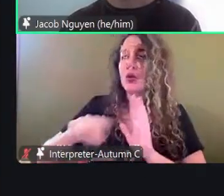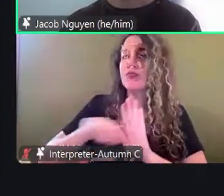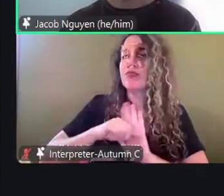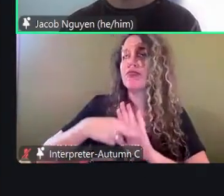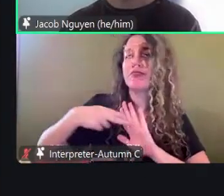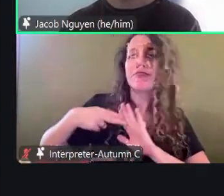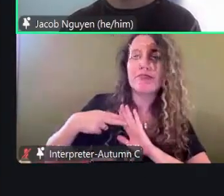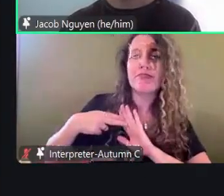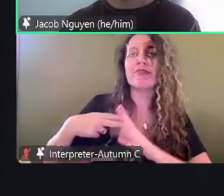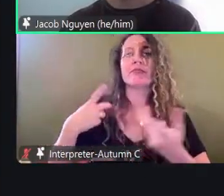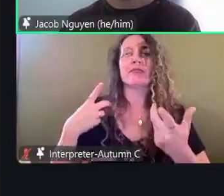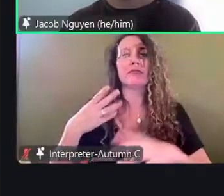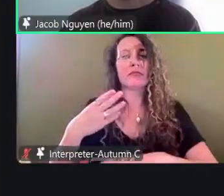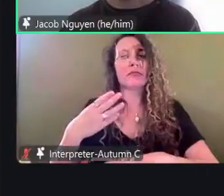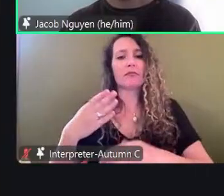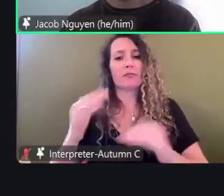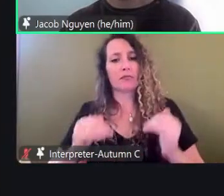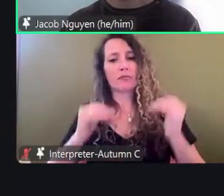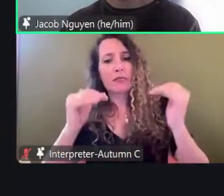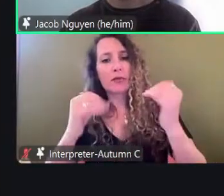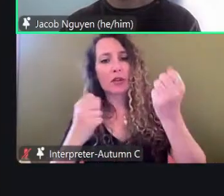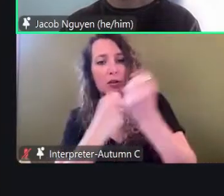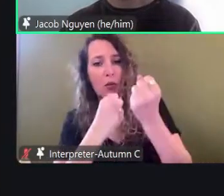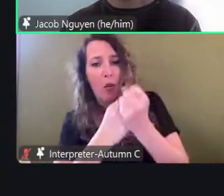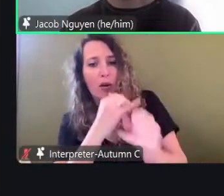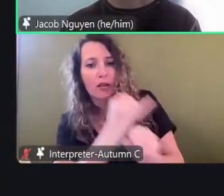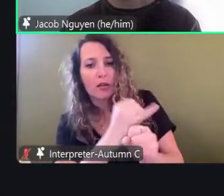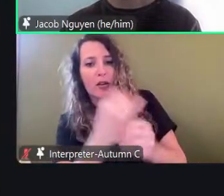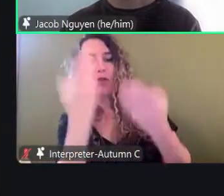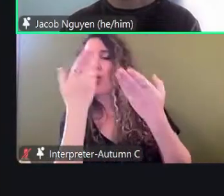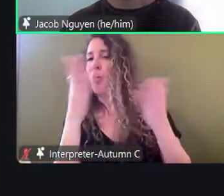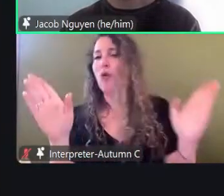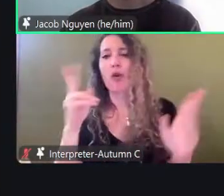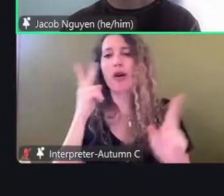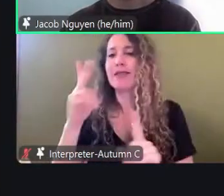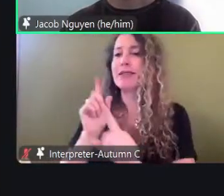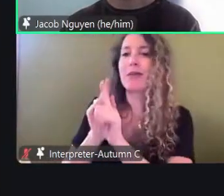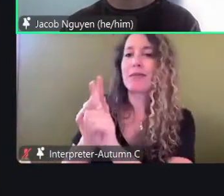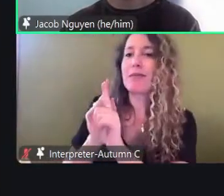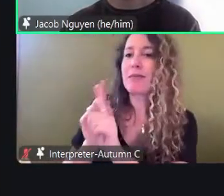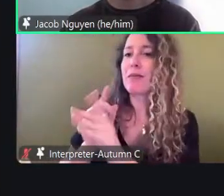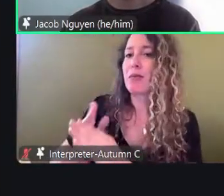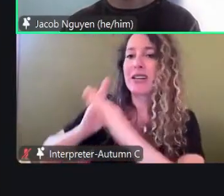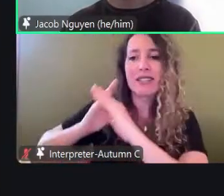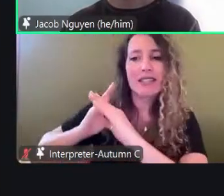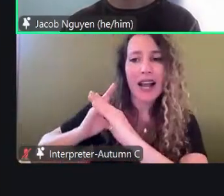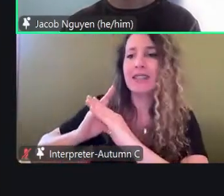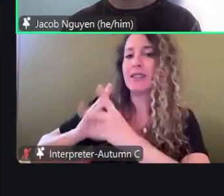affirmation, increased trust in institutional support, and overall just see mentoring as a protective factor against